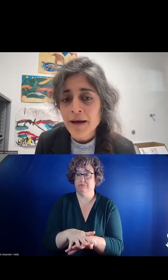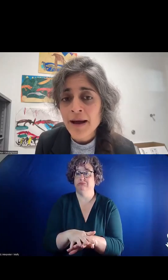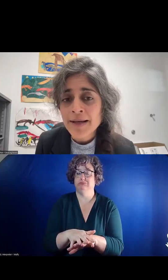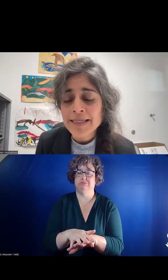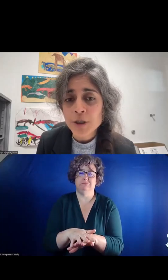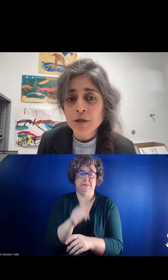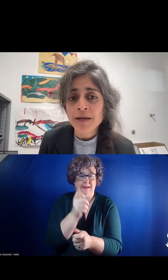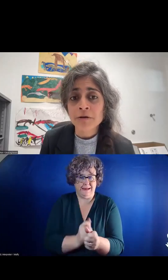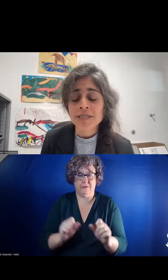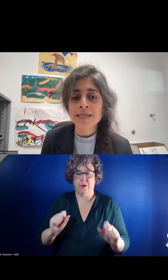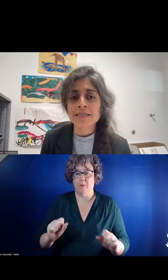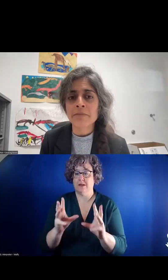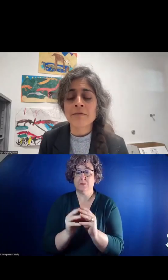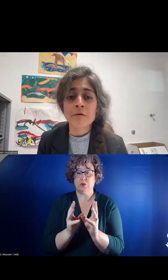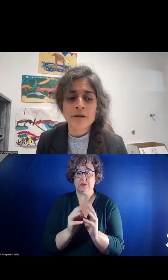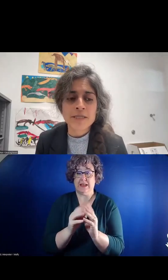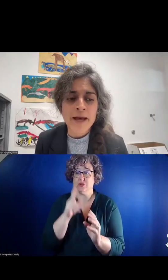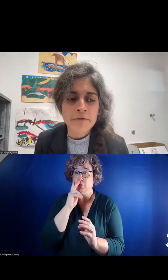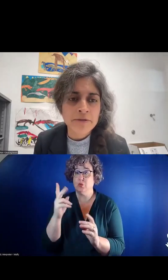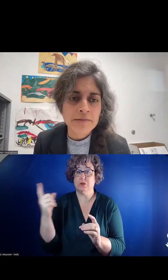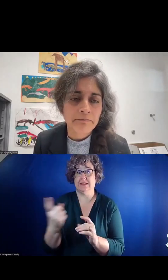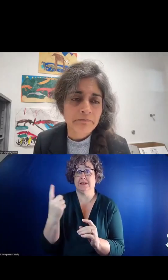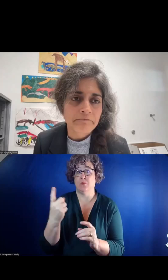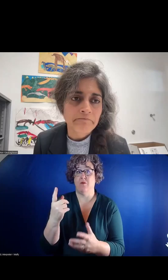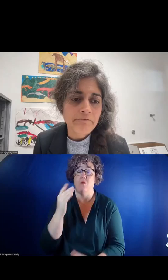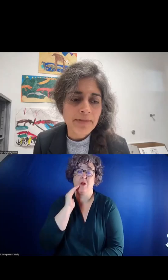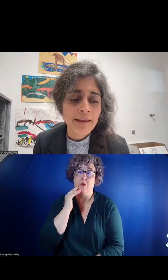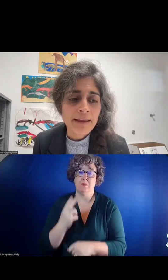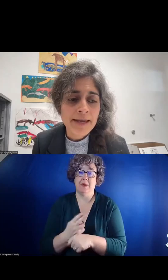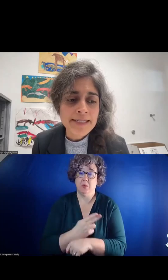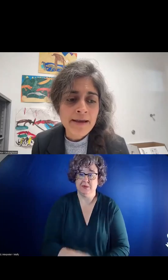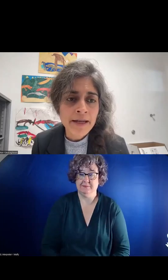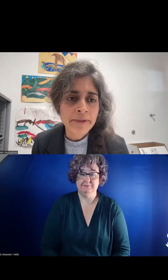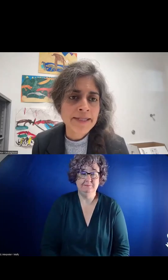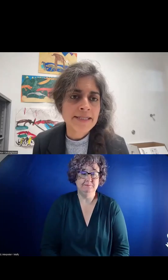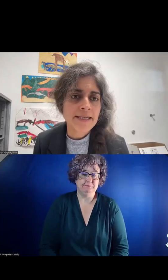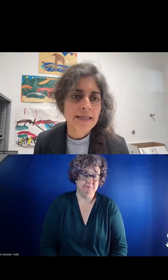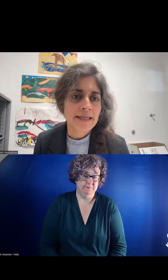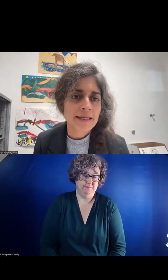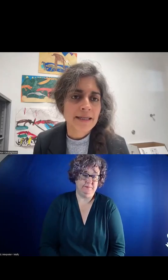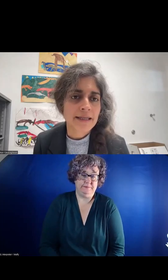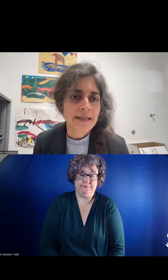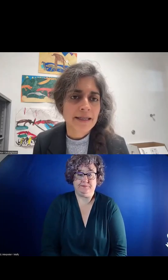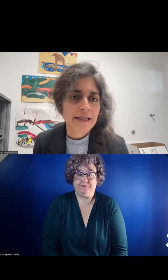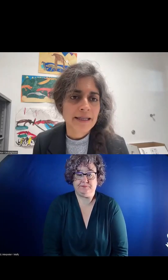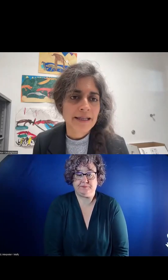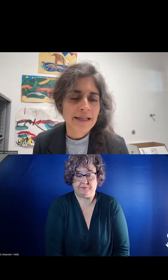single session that you're seeing someone for their tobacco use. Next slide, please.